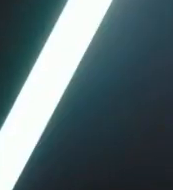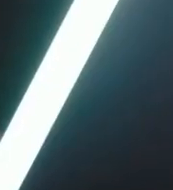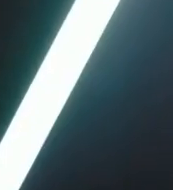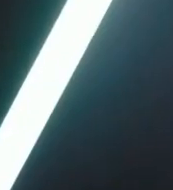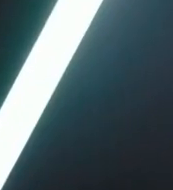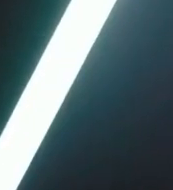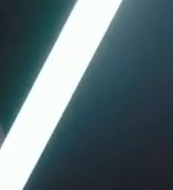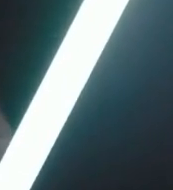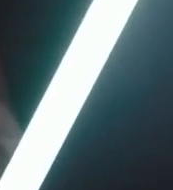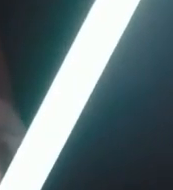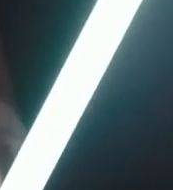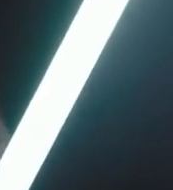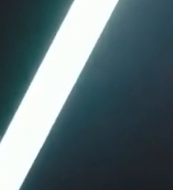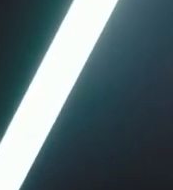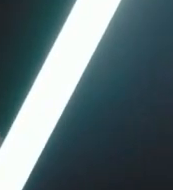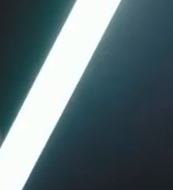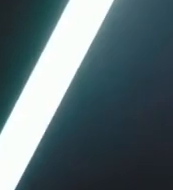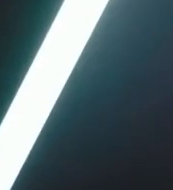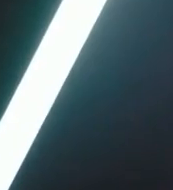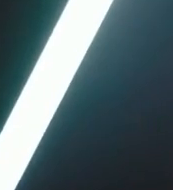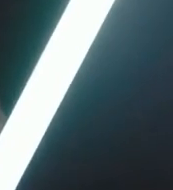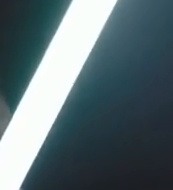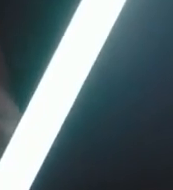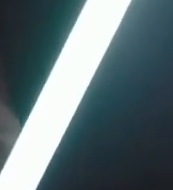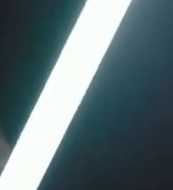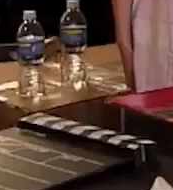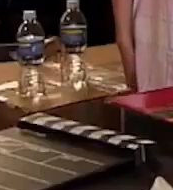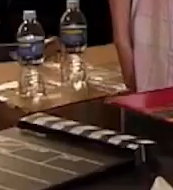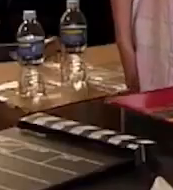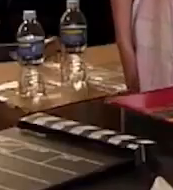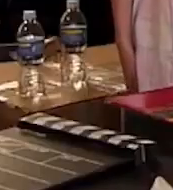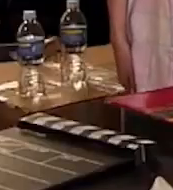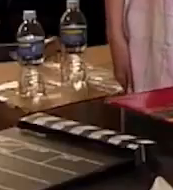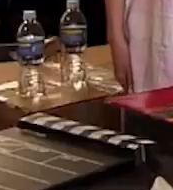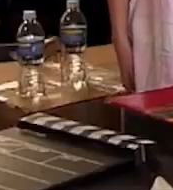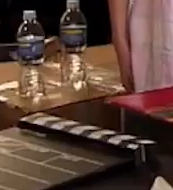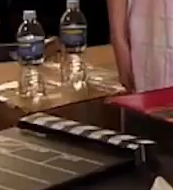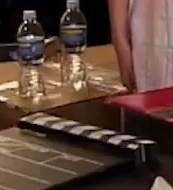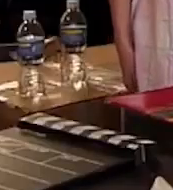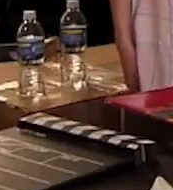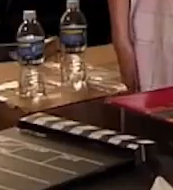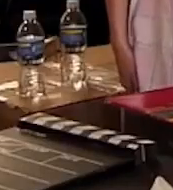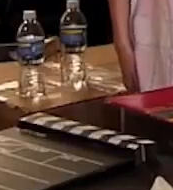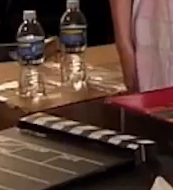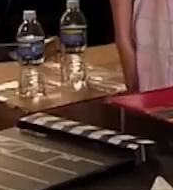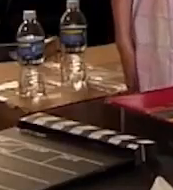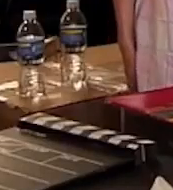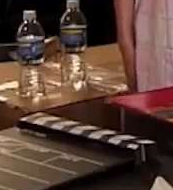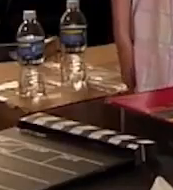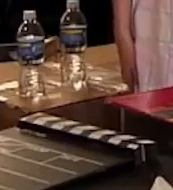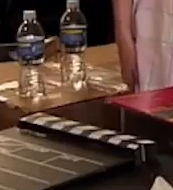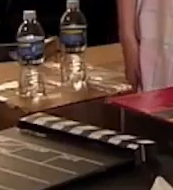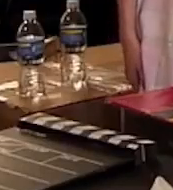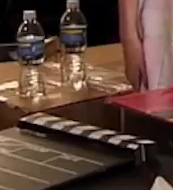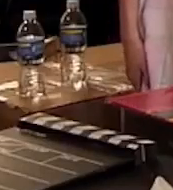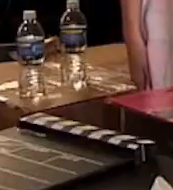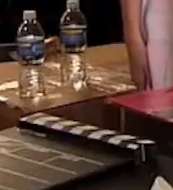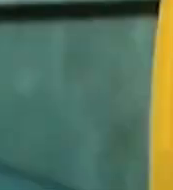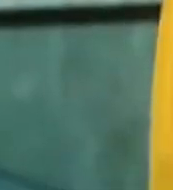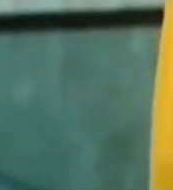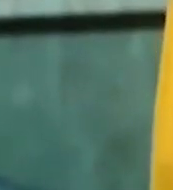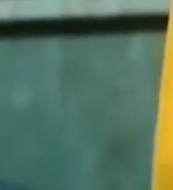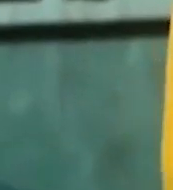please music my but I hav made I